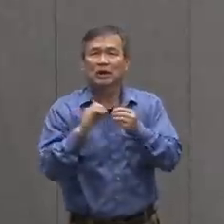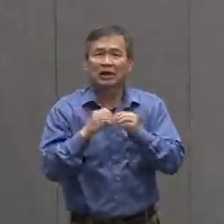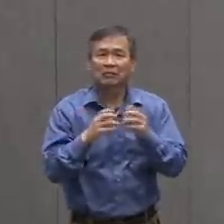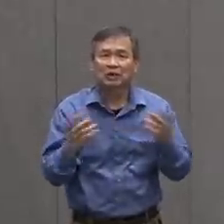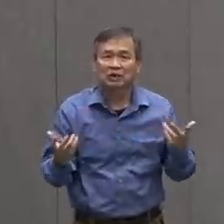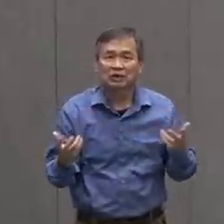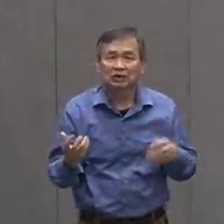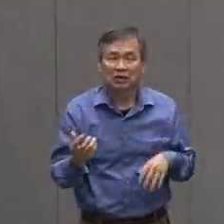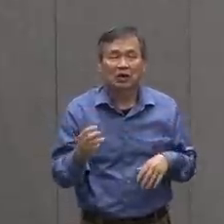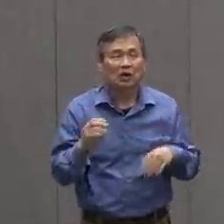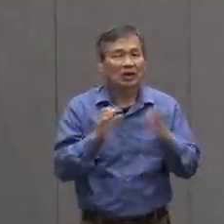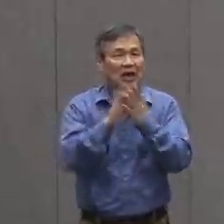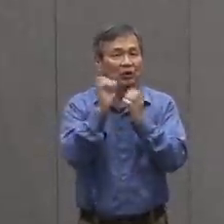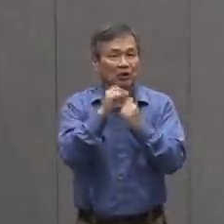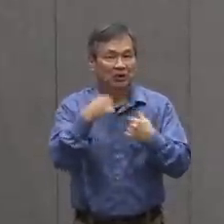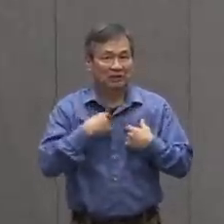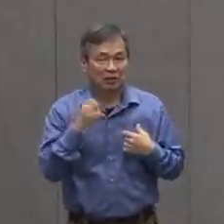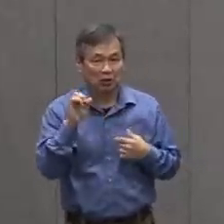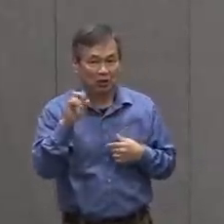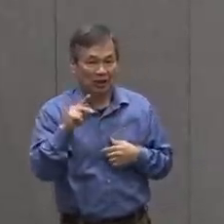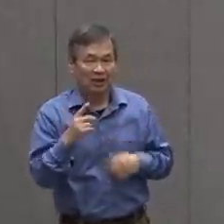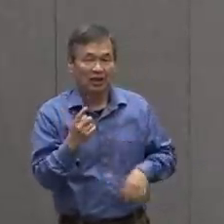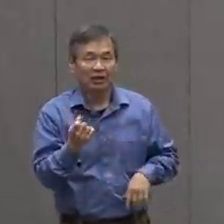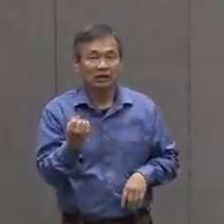to remember. Count with me.